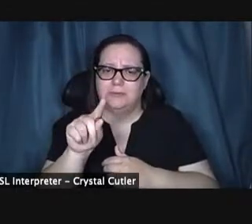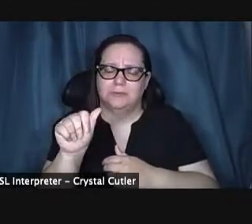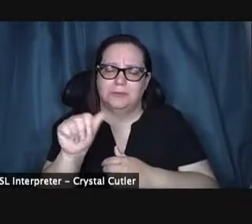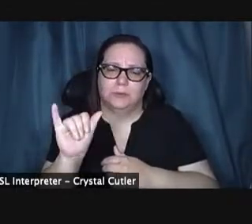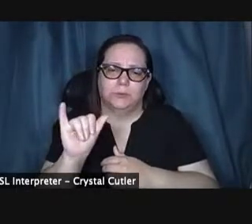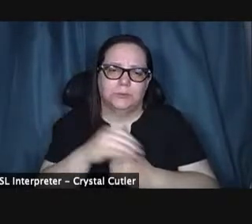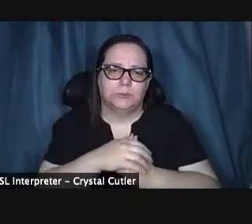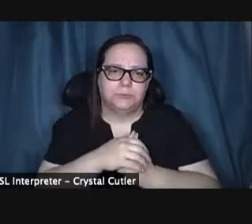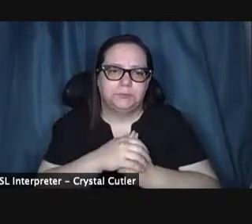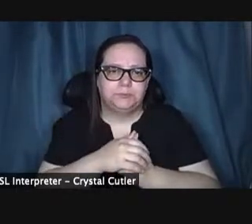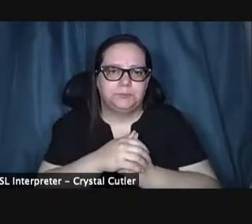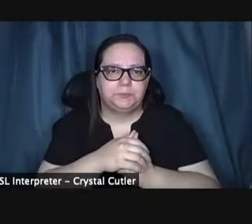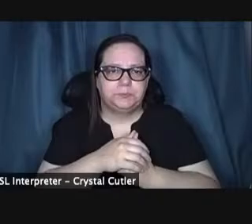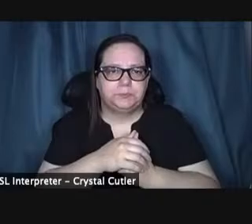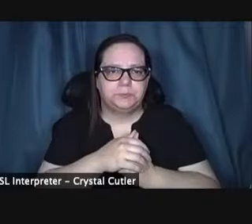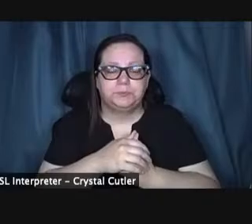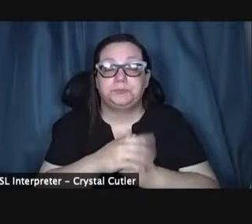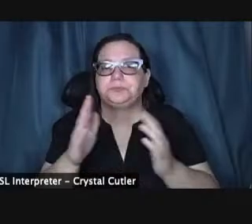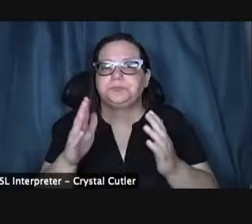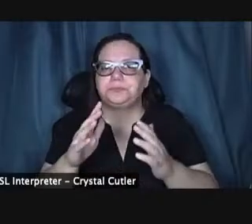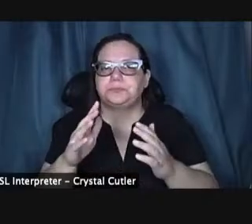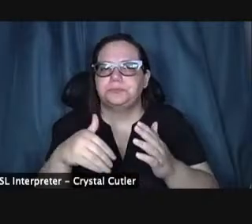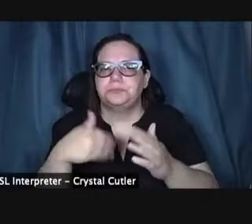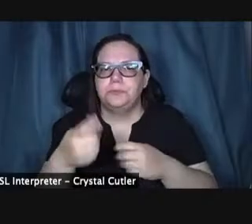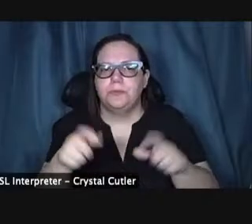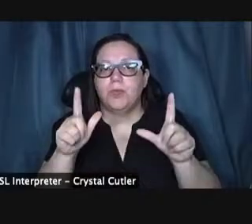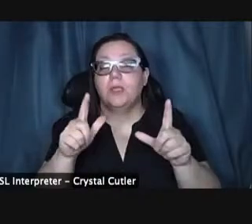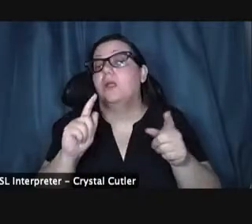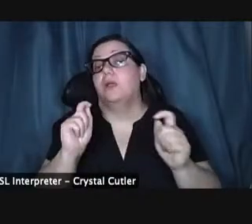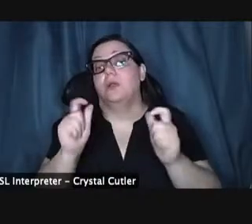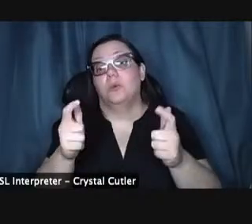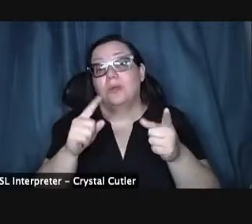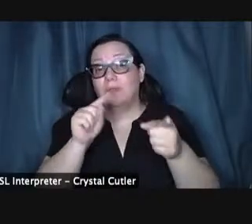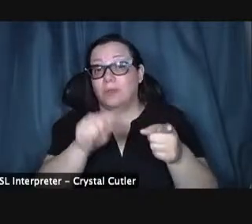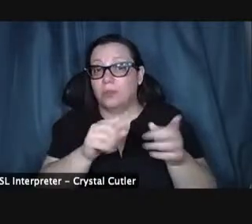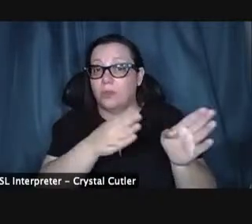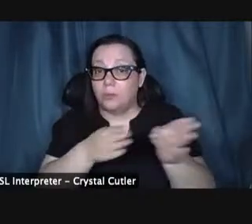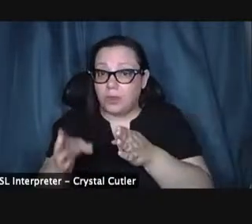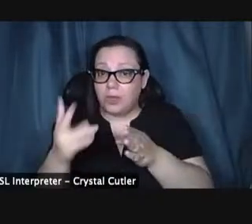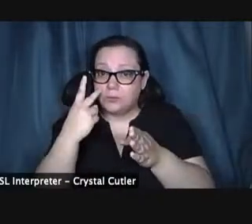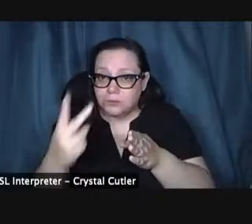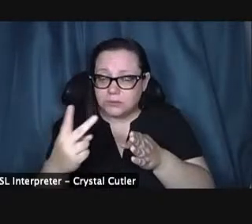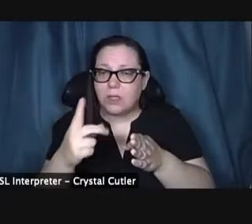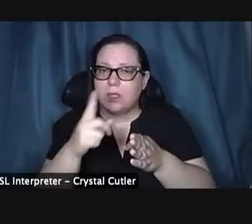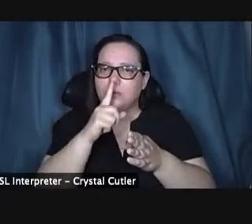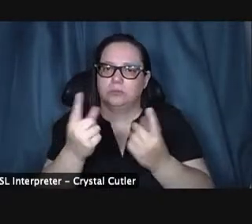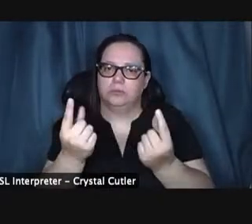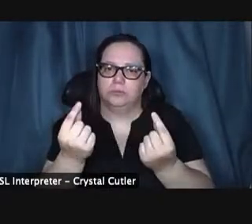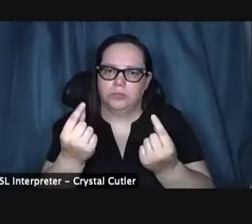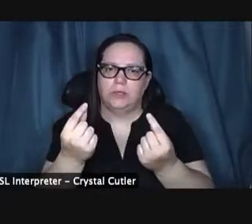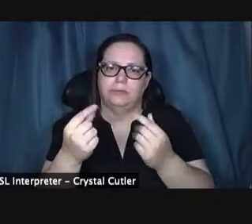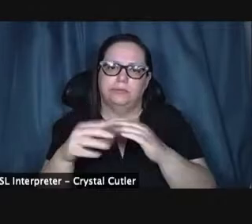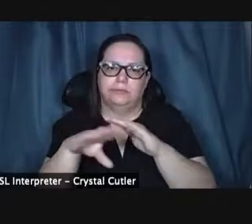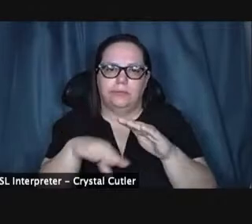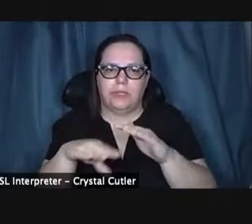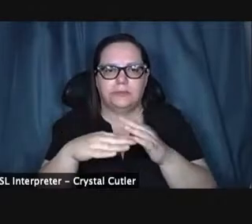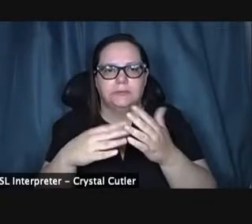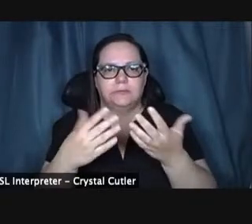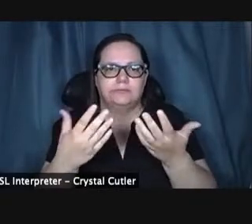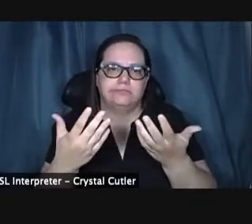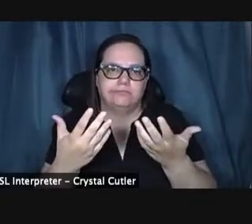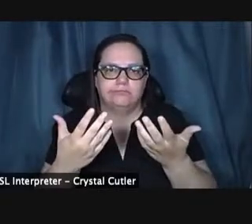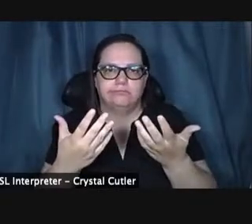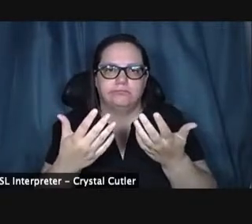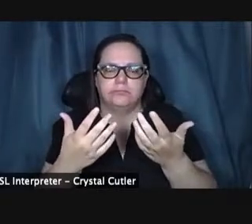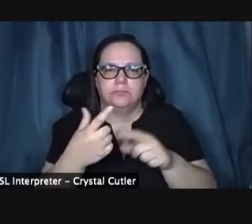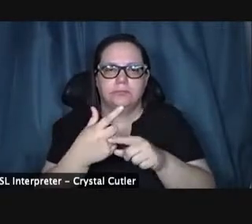Okay, let's go to the next slide. Real quick then, those plans that you saw were done on basically a